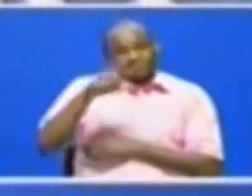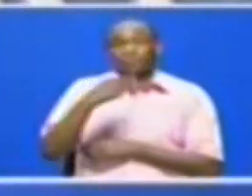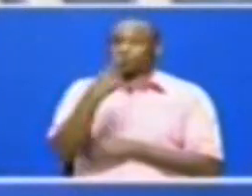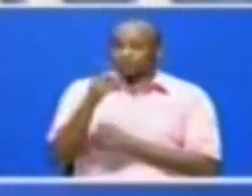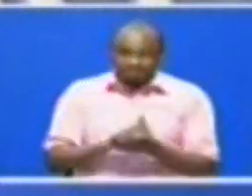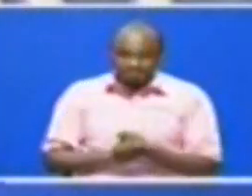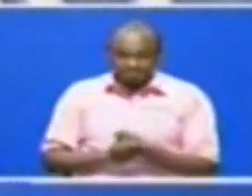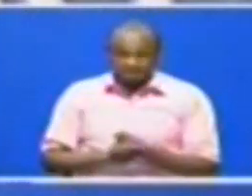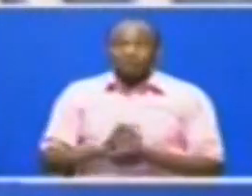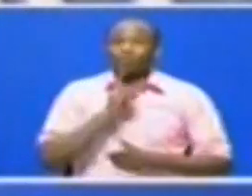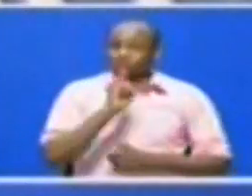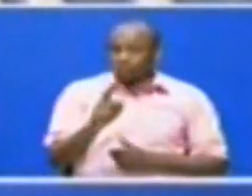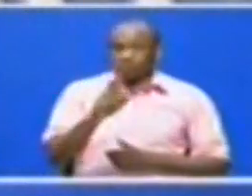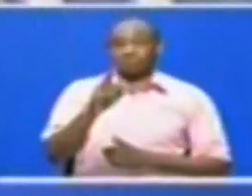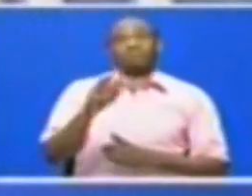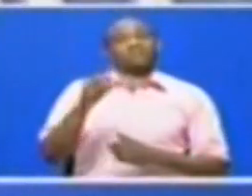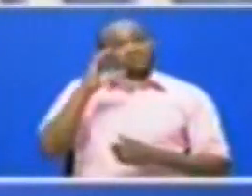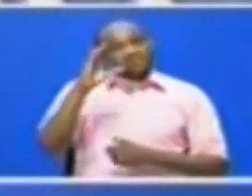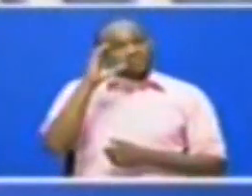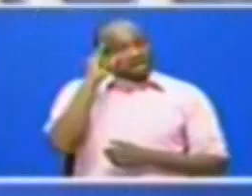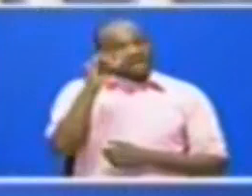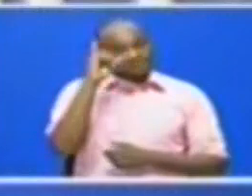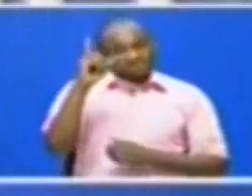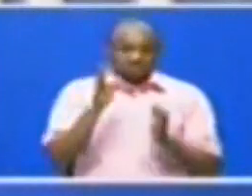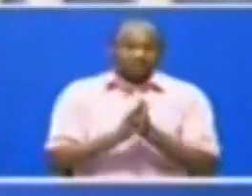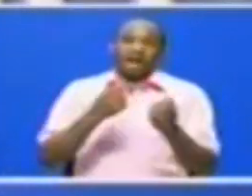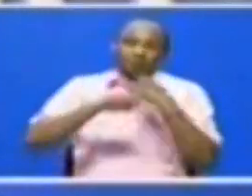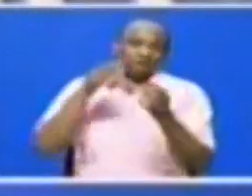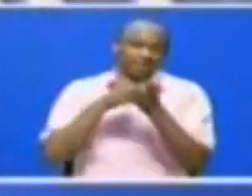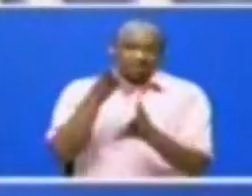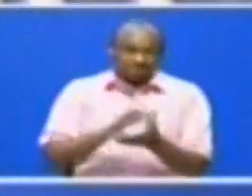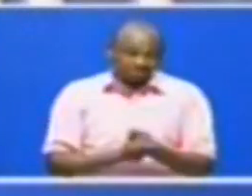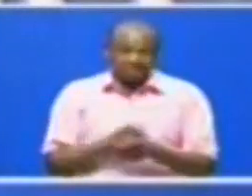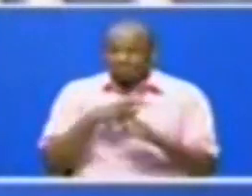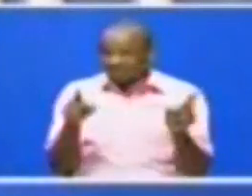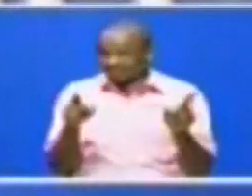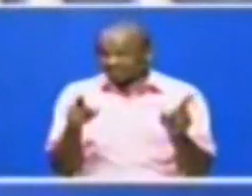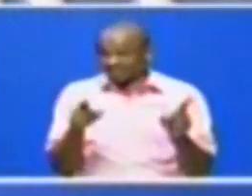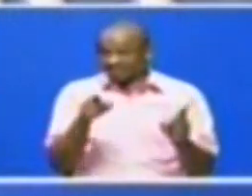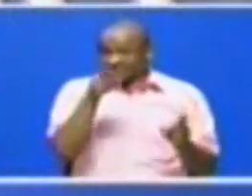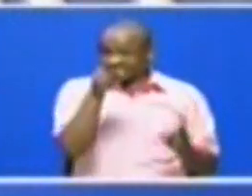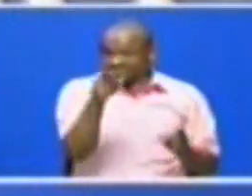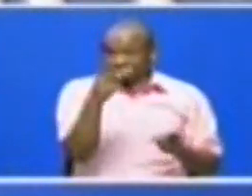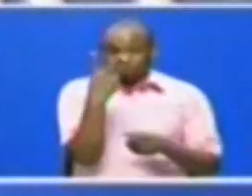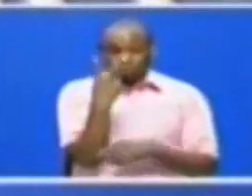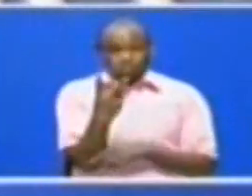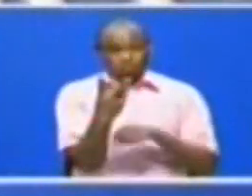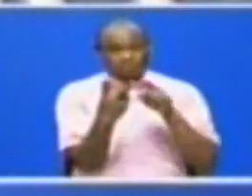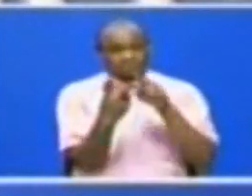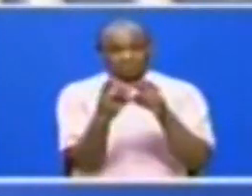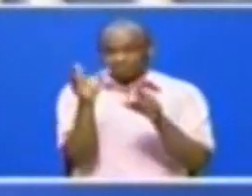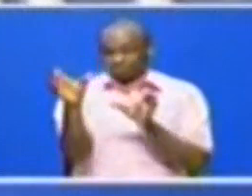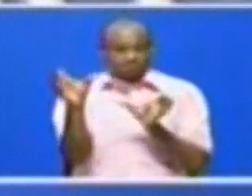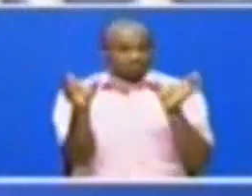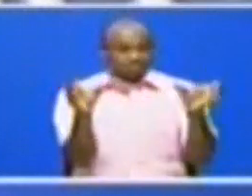Prosecution instructed the Director of Criminal Investigation to take action. But look, these two entities